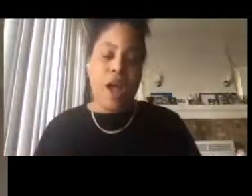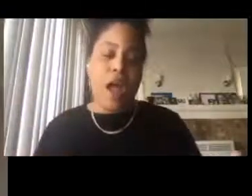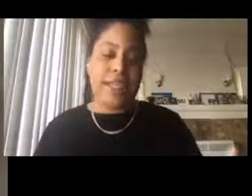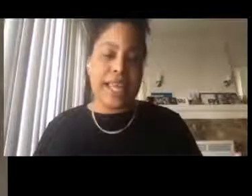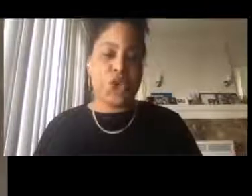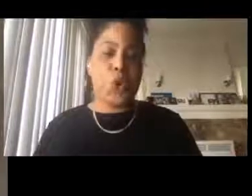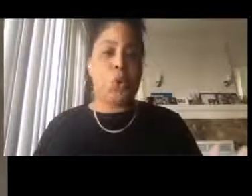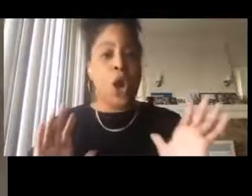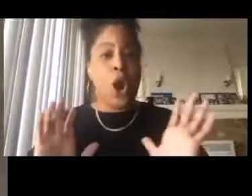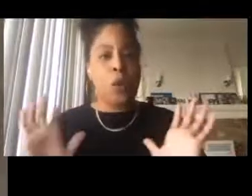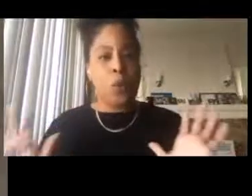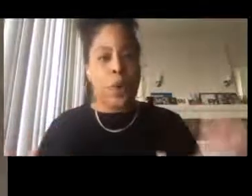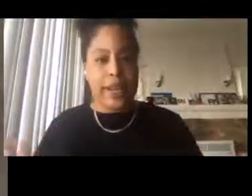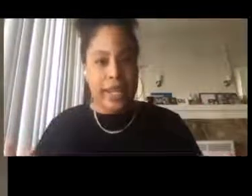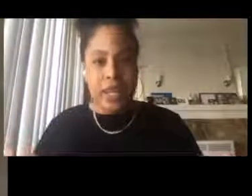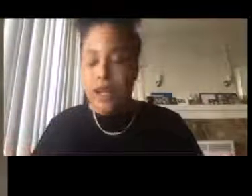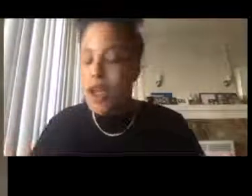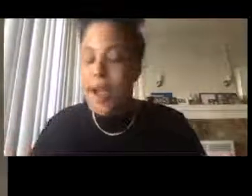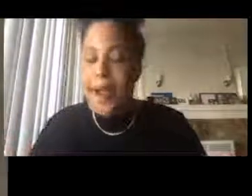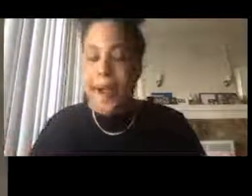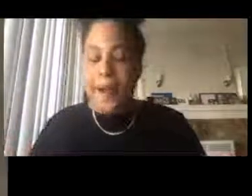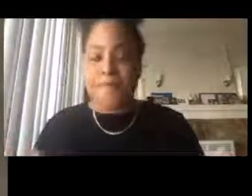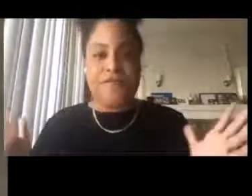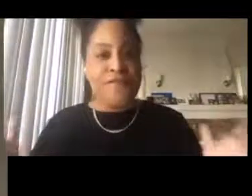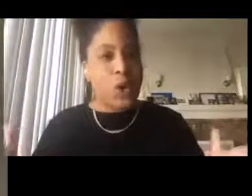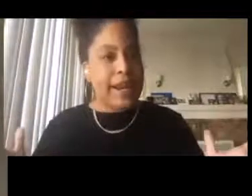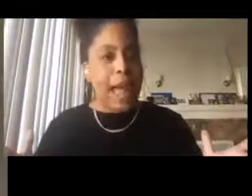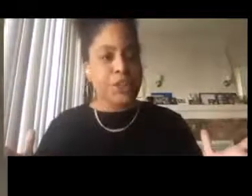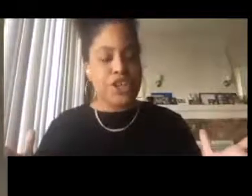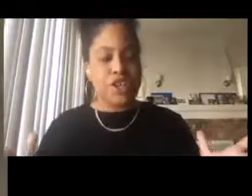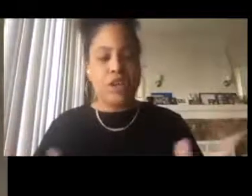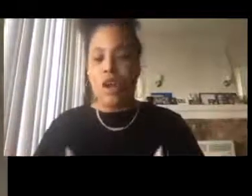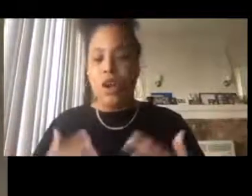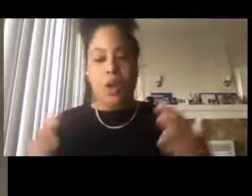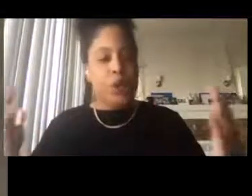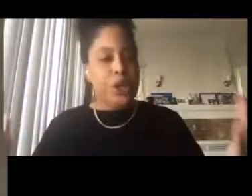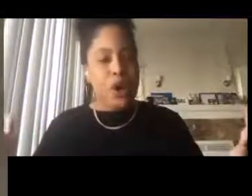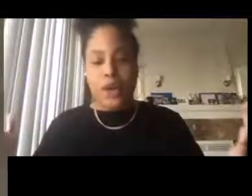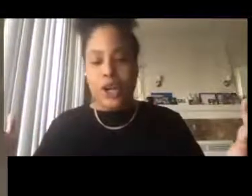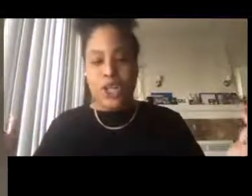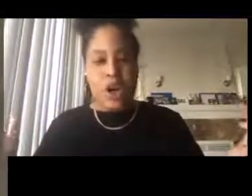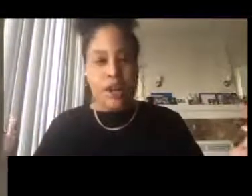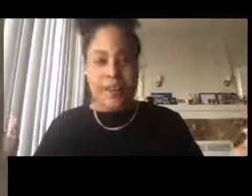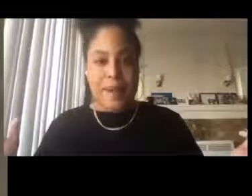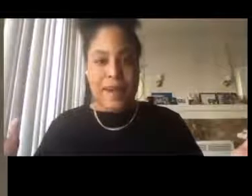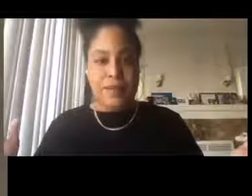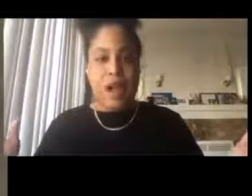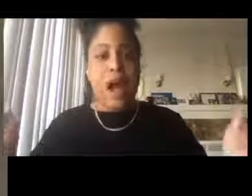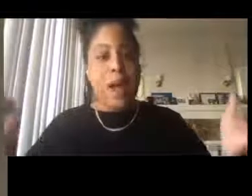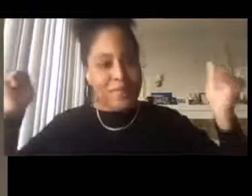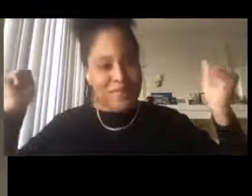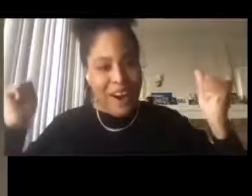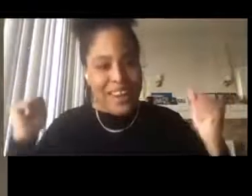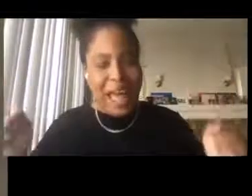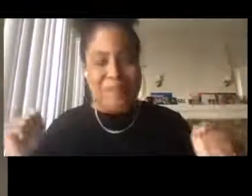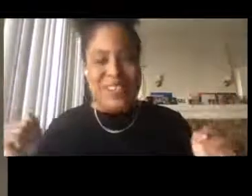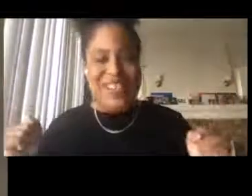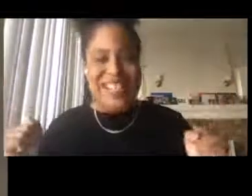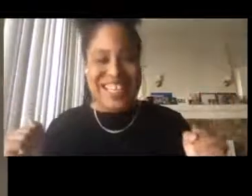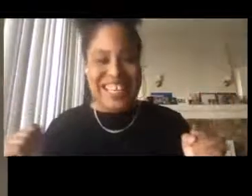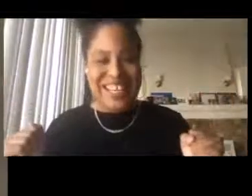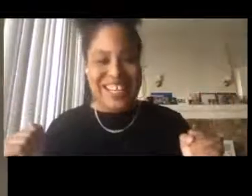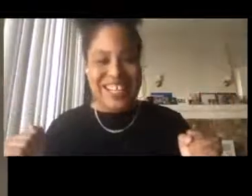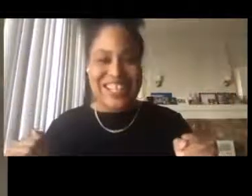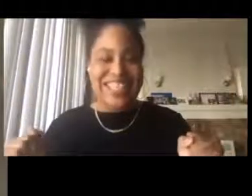bit behind schedule. We are waiting for a captioner. We know we are talking about, our captioner